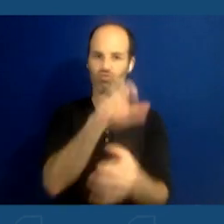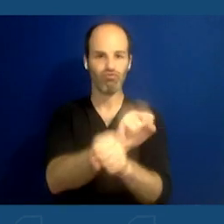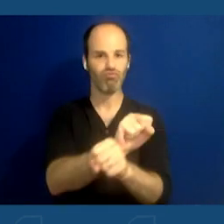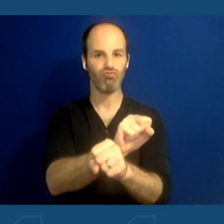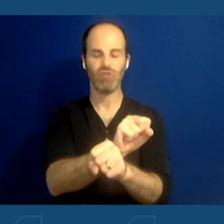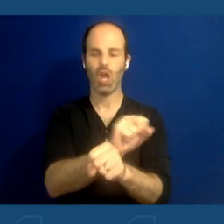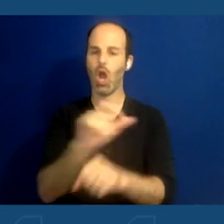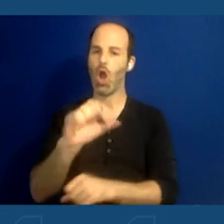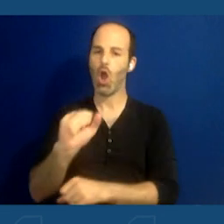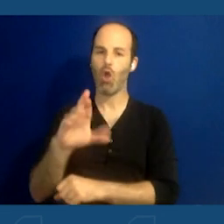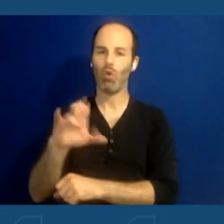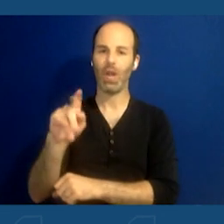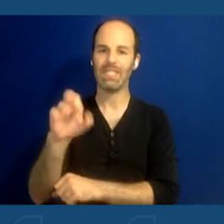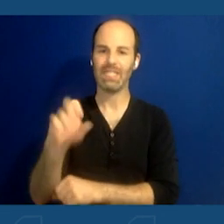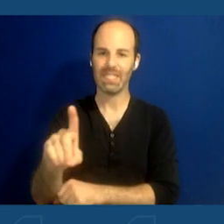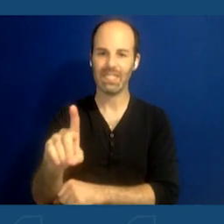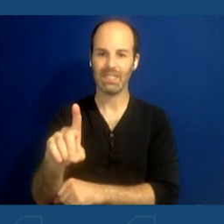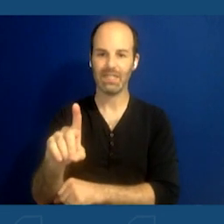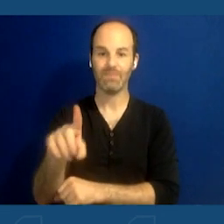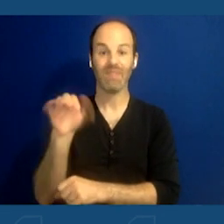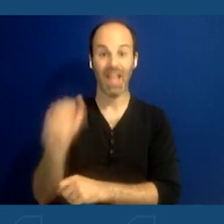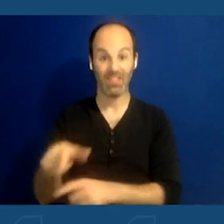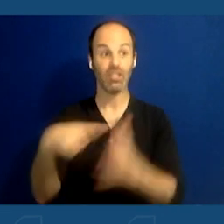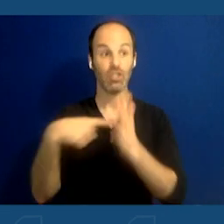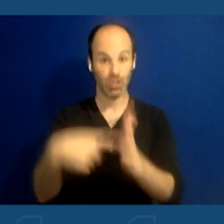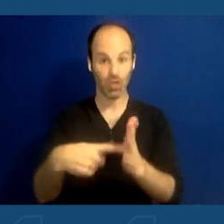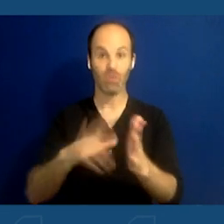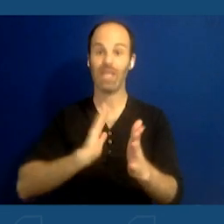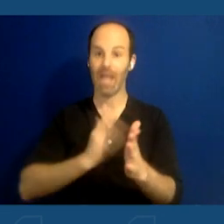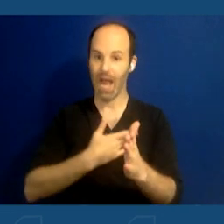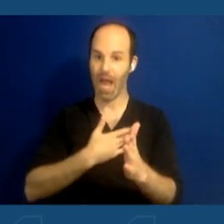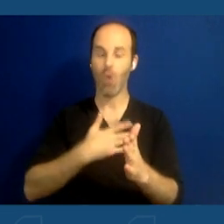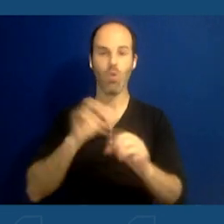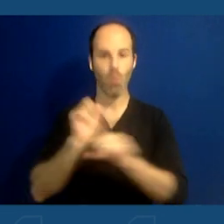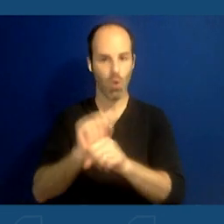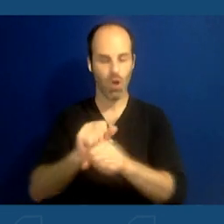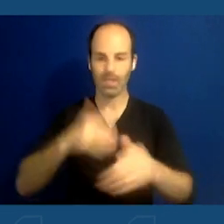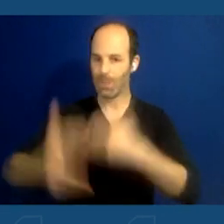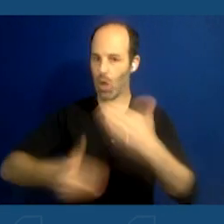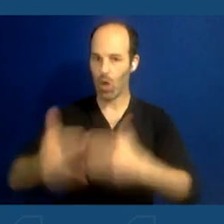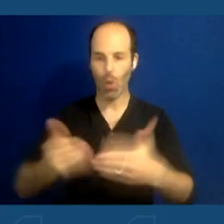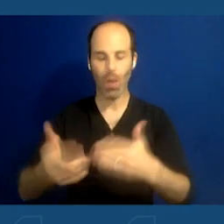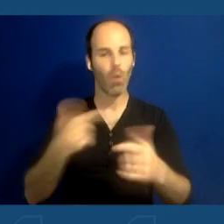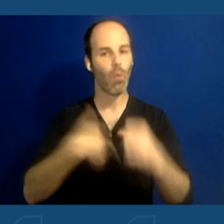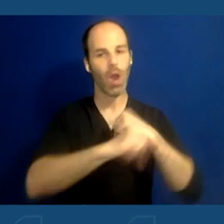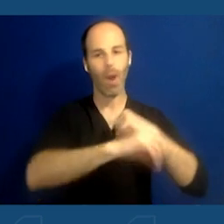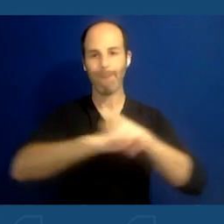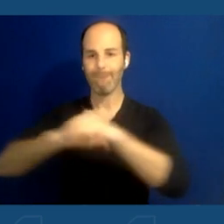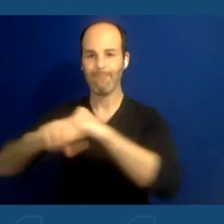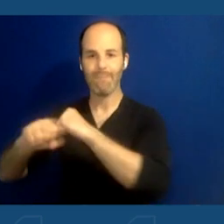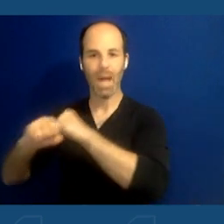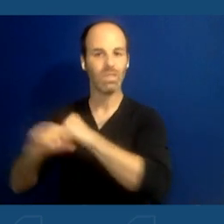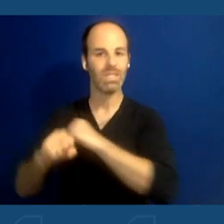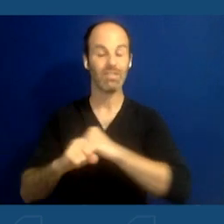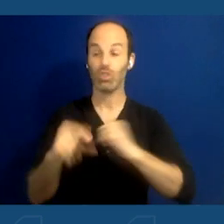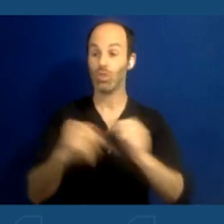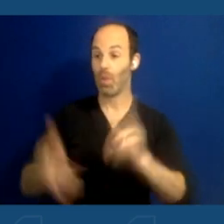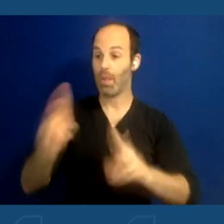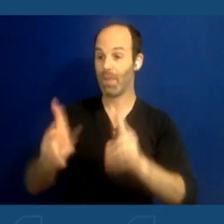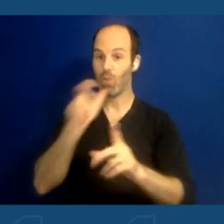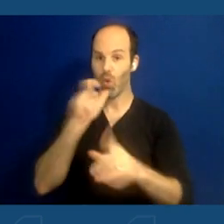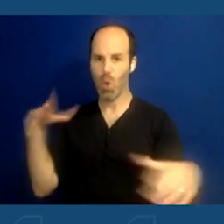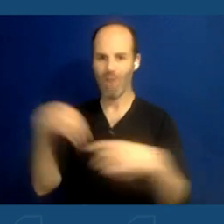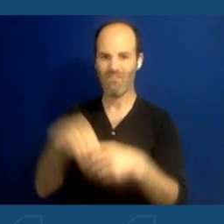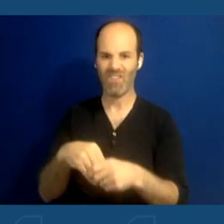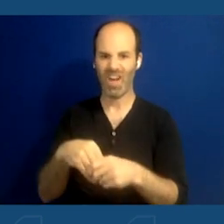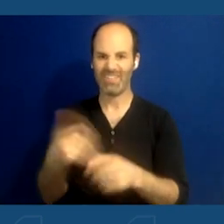a reflection that our efforts are ongoing. We're going to publicize them so the people that are engaged in this illegal activity know that